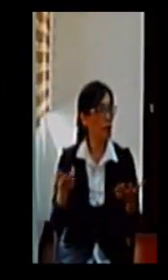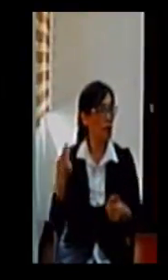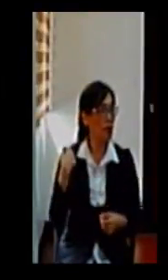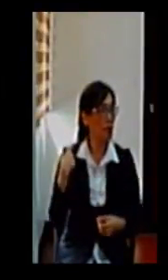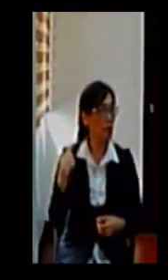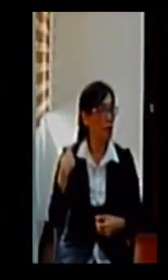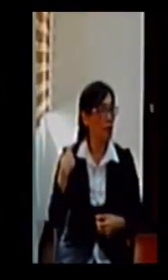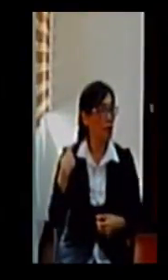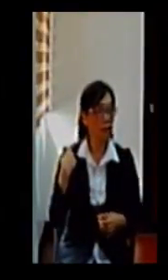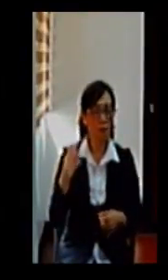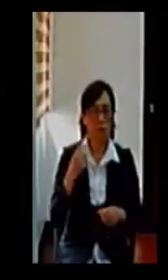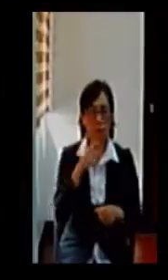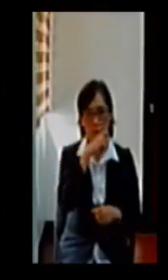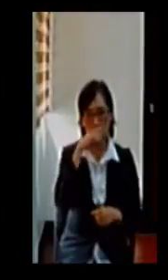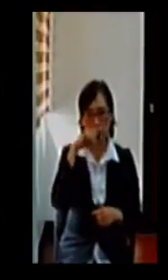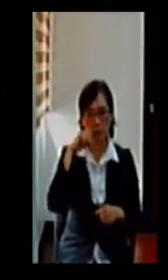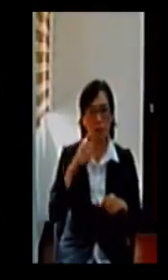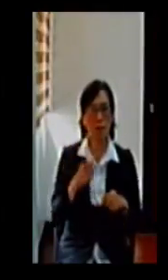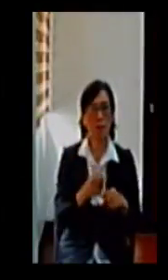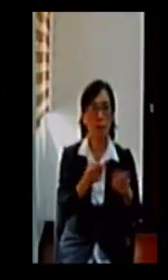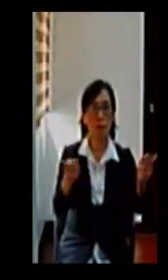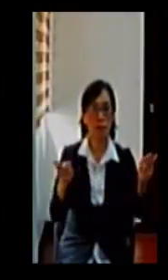where you have dry areas